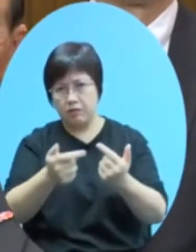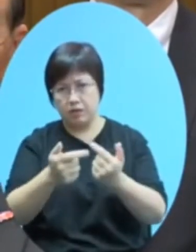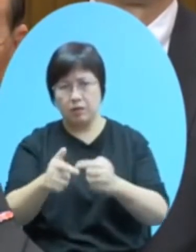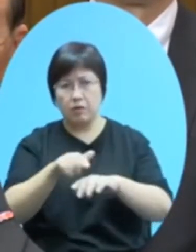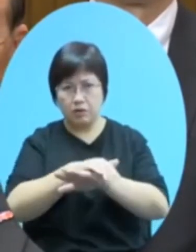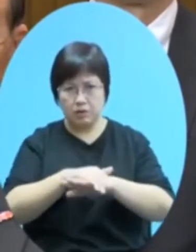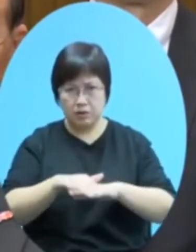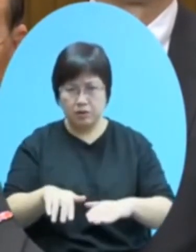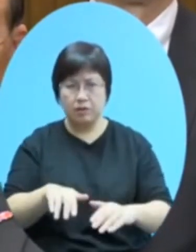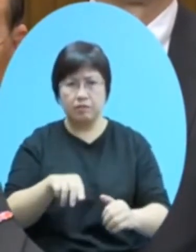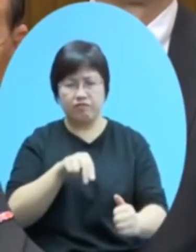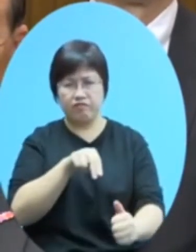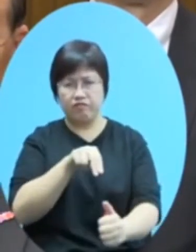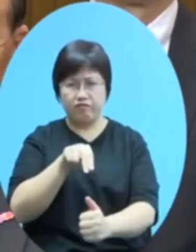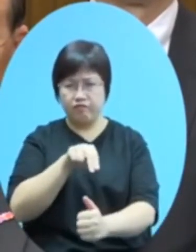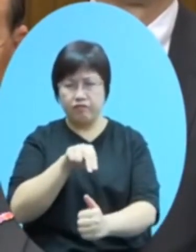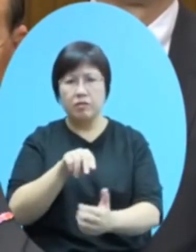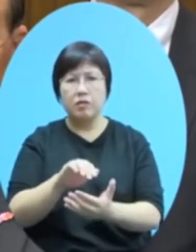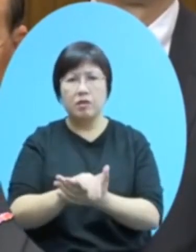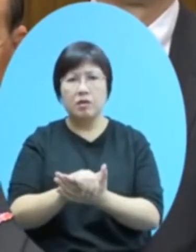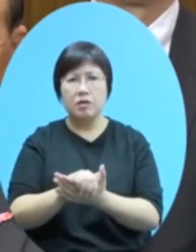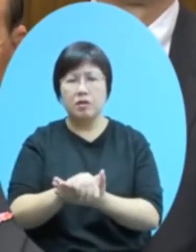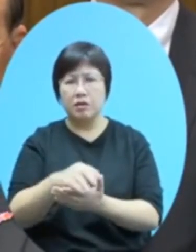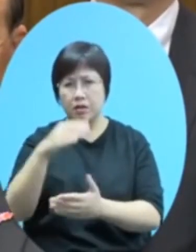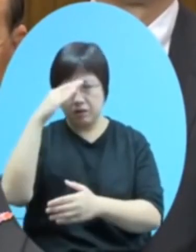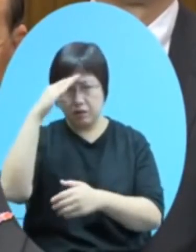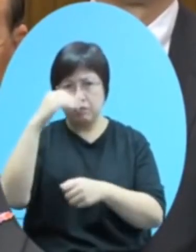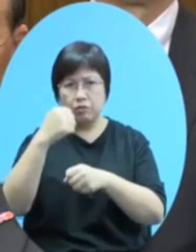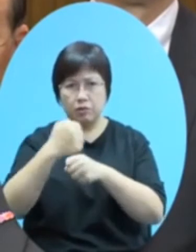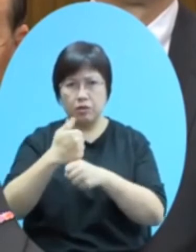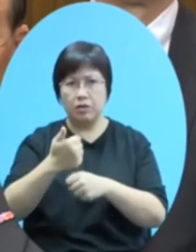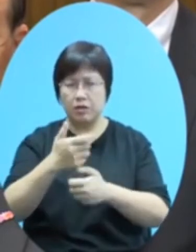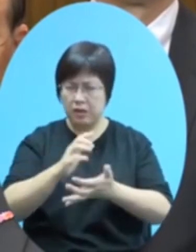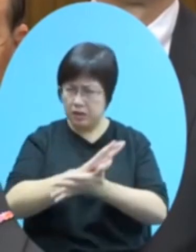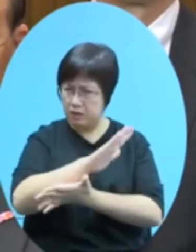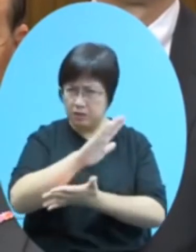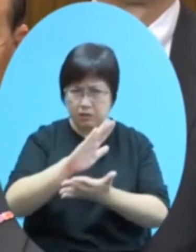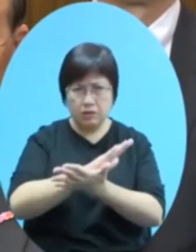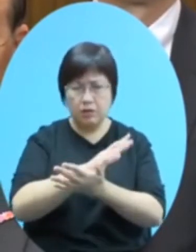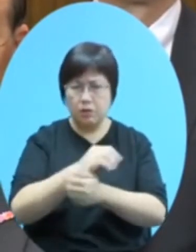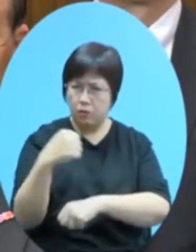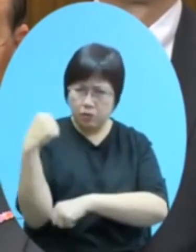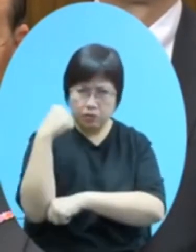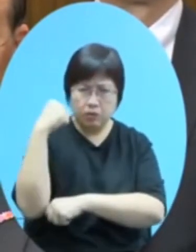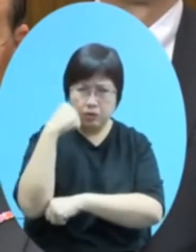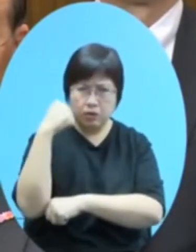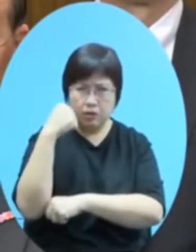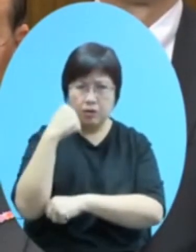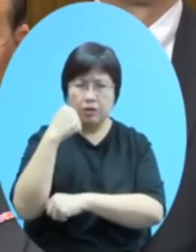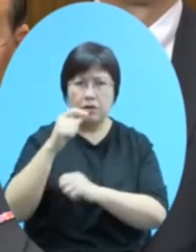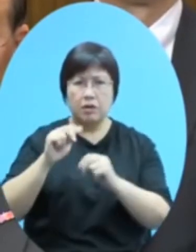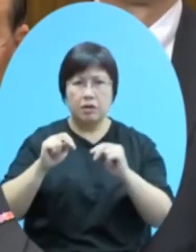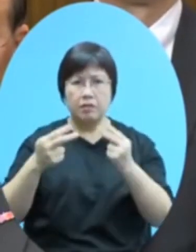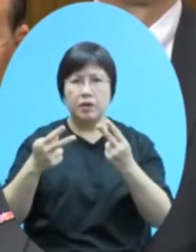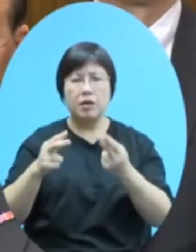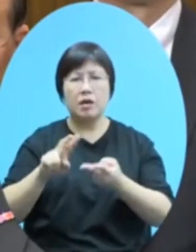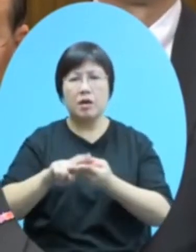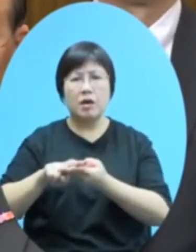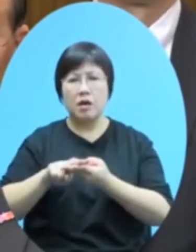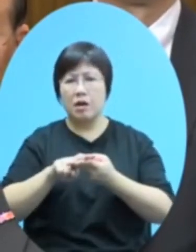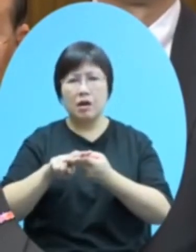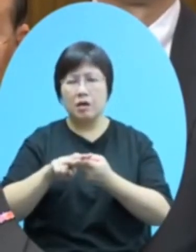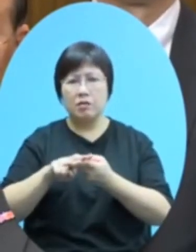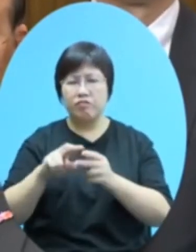safety. This is what they have achieved over many years of hard work to become Asia's